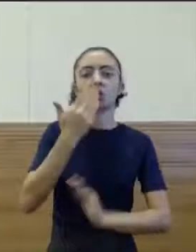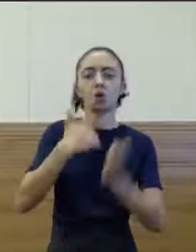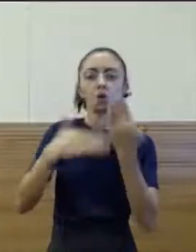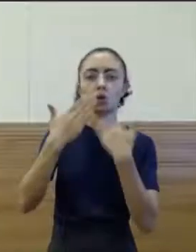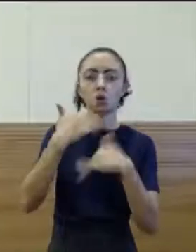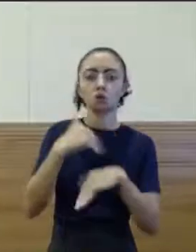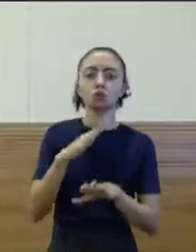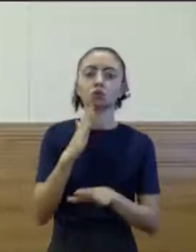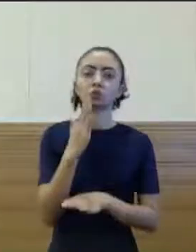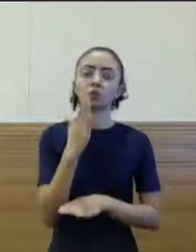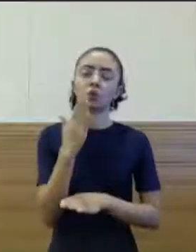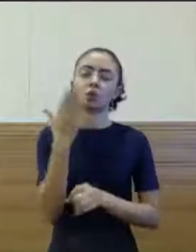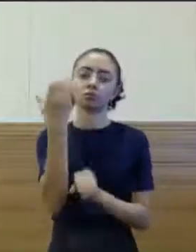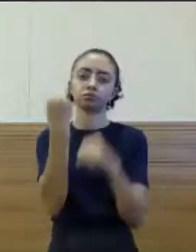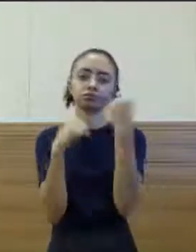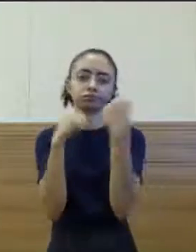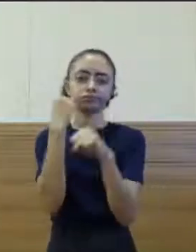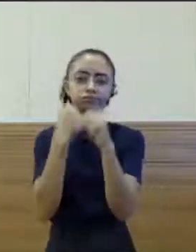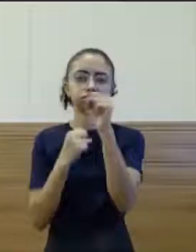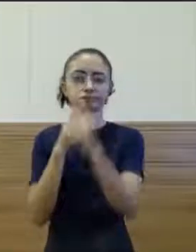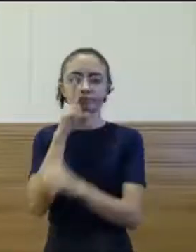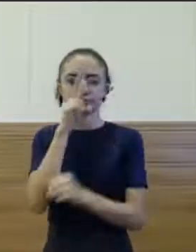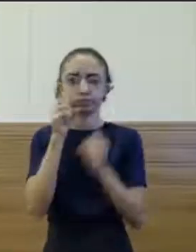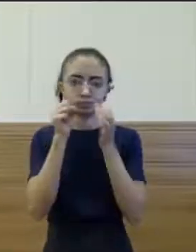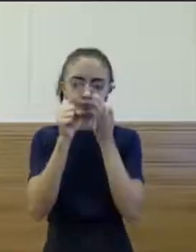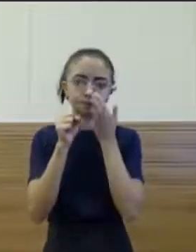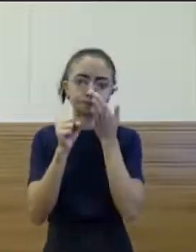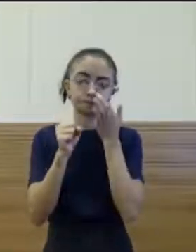processed foods in Uruguay.